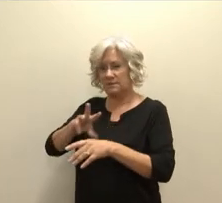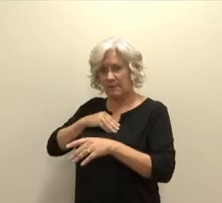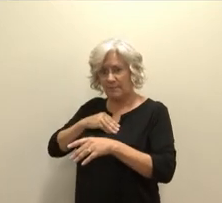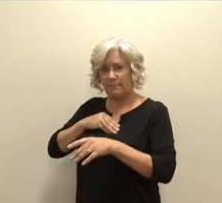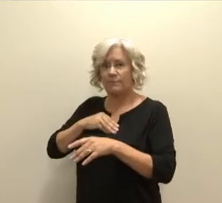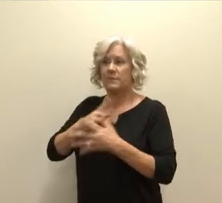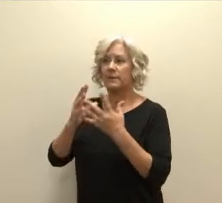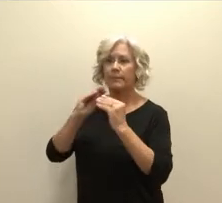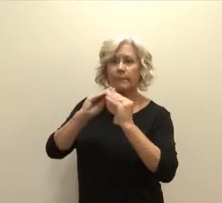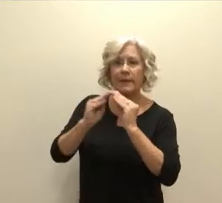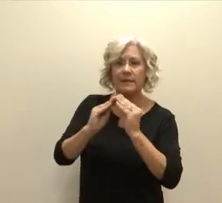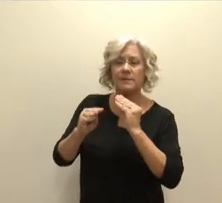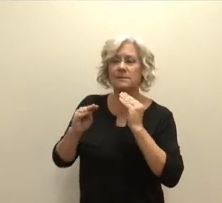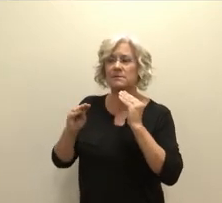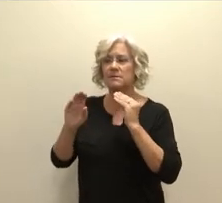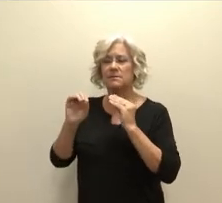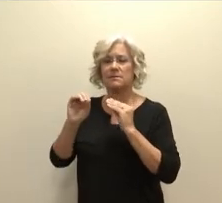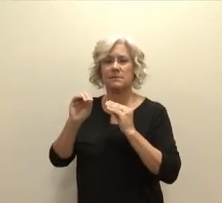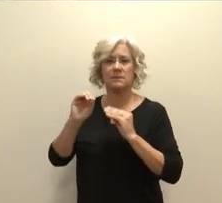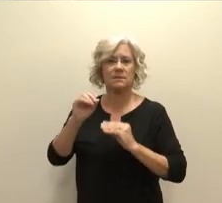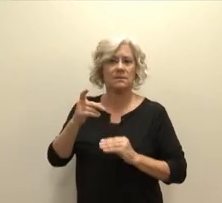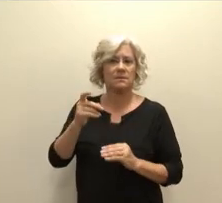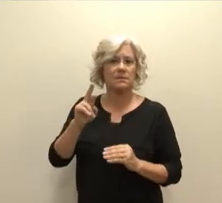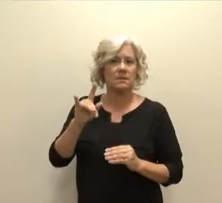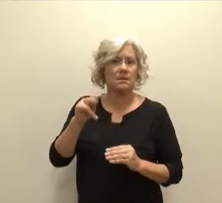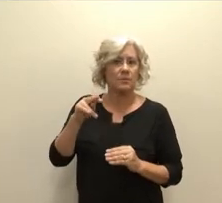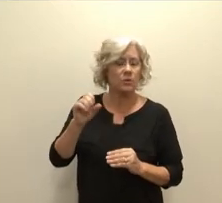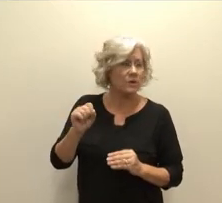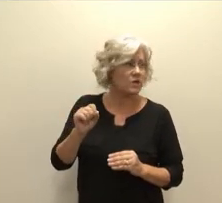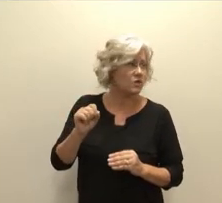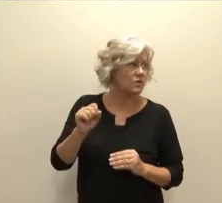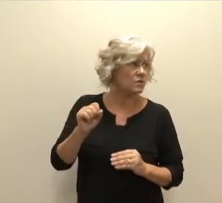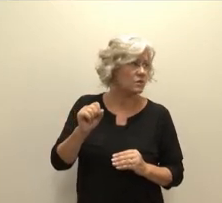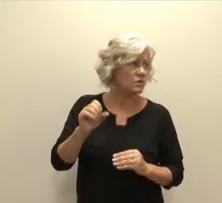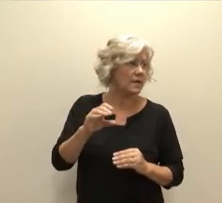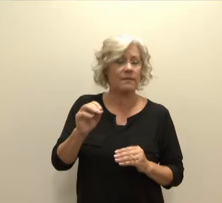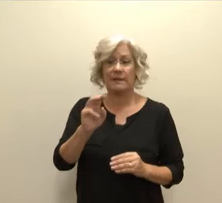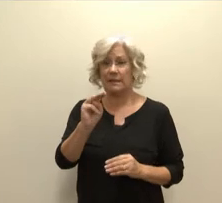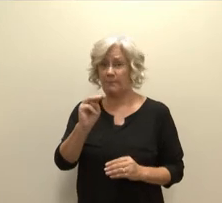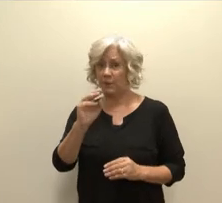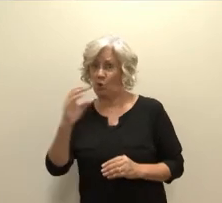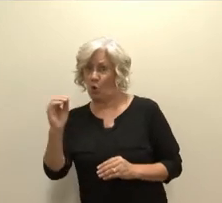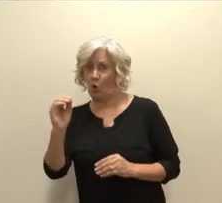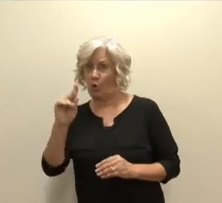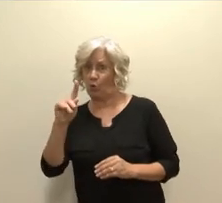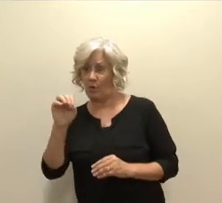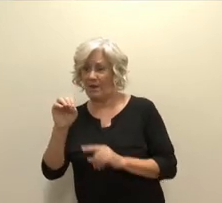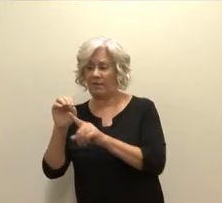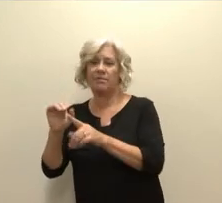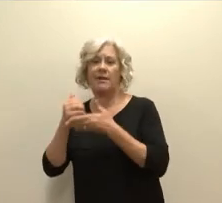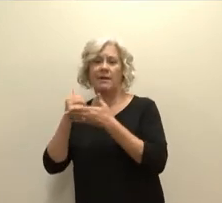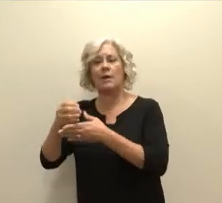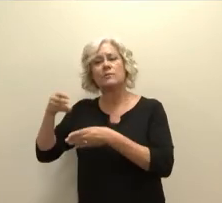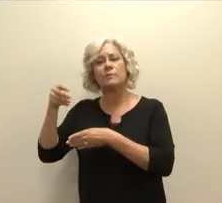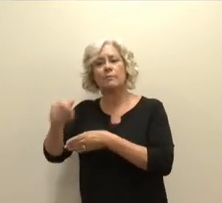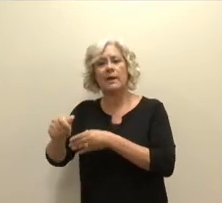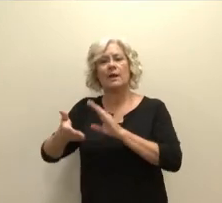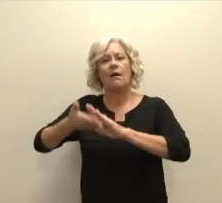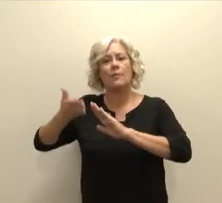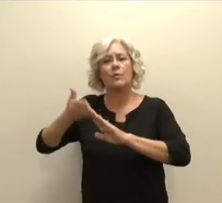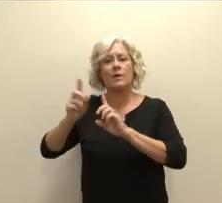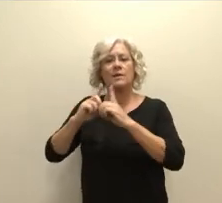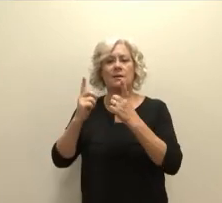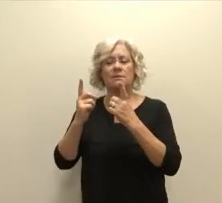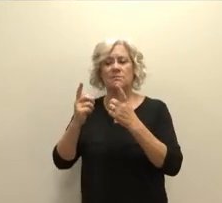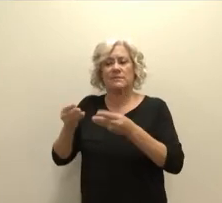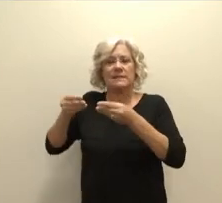and operations rate and an interest and sinking rate. The M&O rate helps to pay all the operating expenses of the